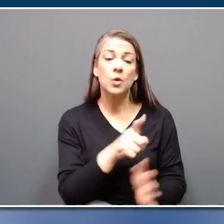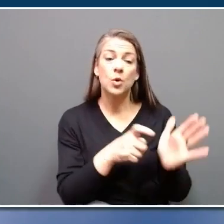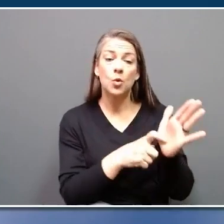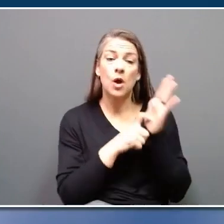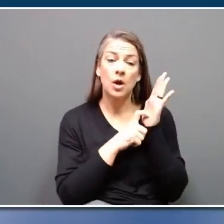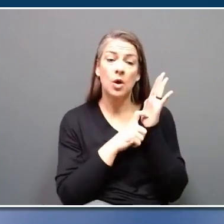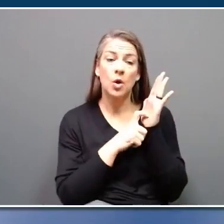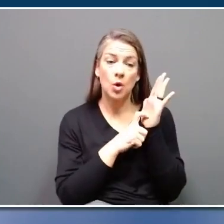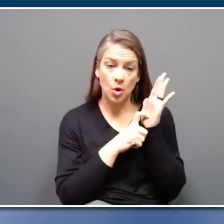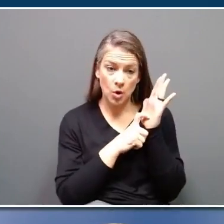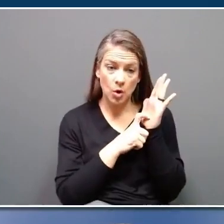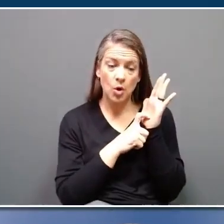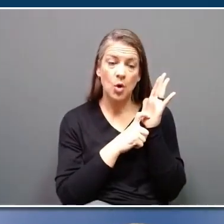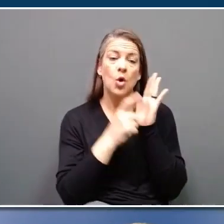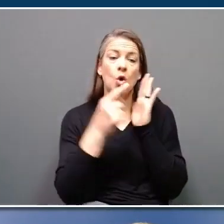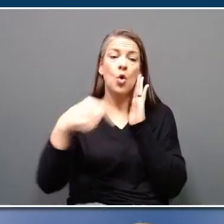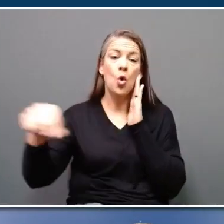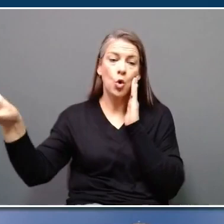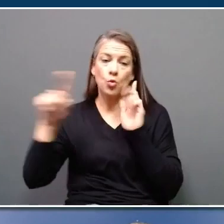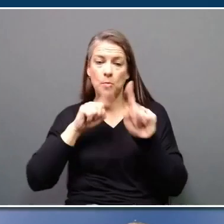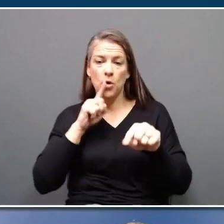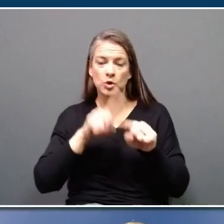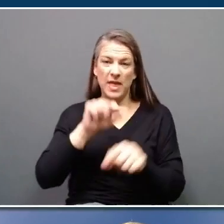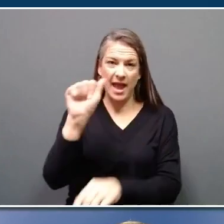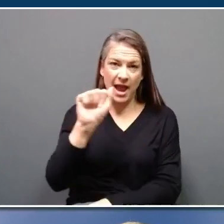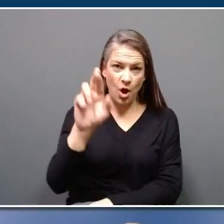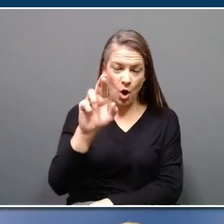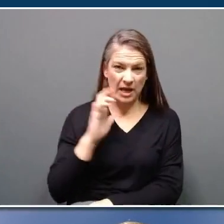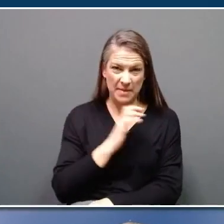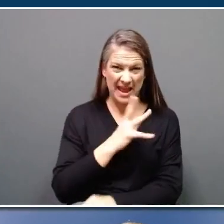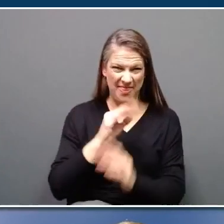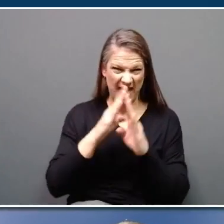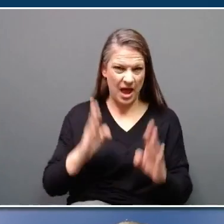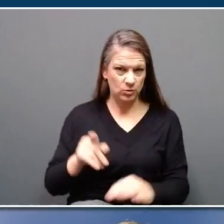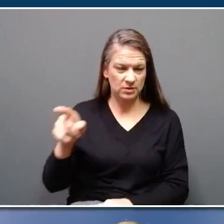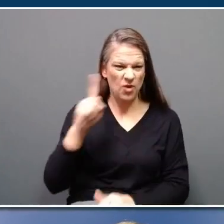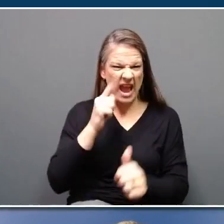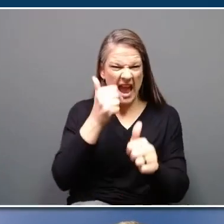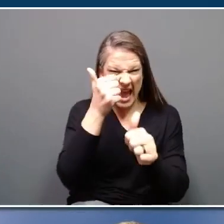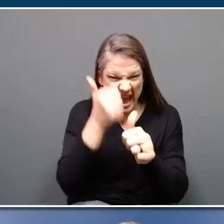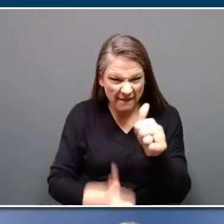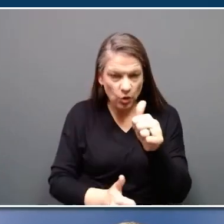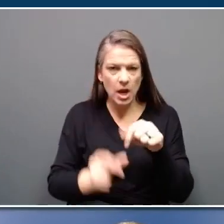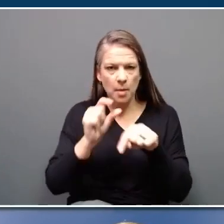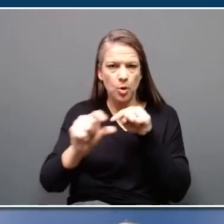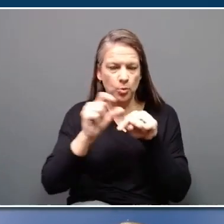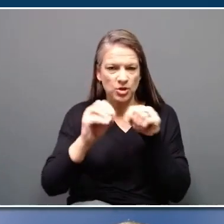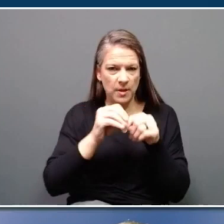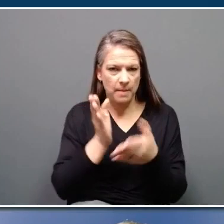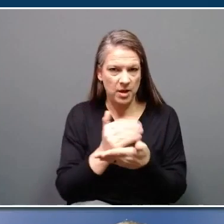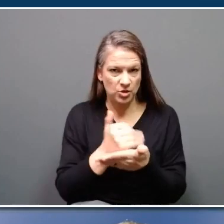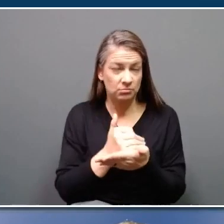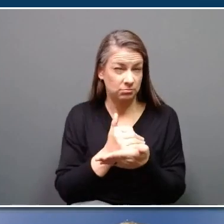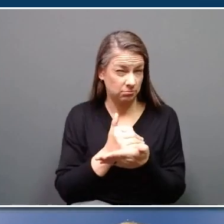quarterly reports to the A&R committee in the House for virtually every appropriation in the budget. Think about how